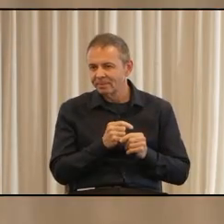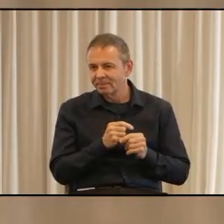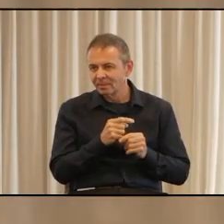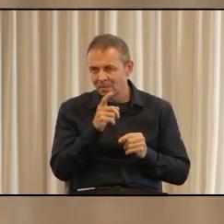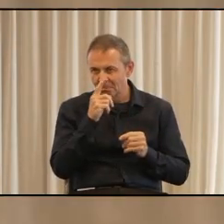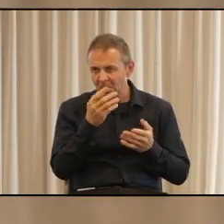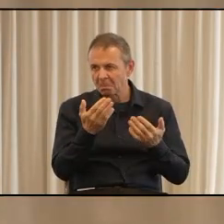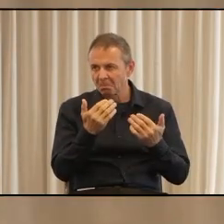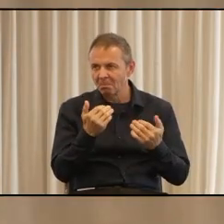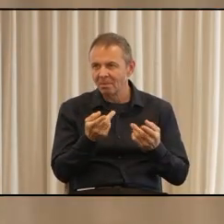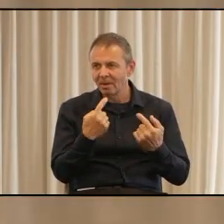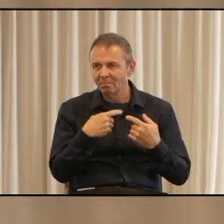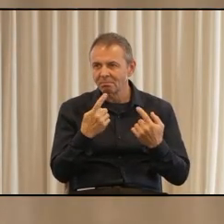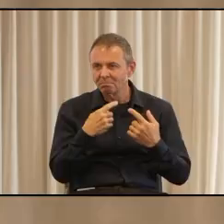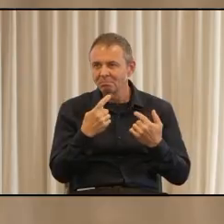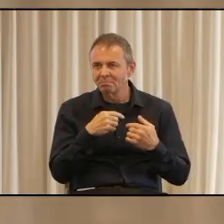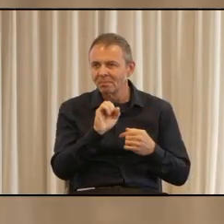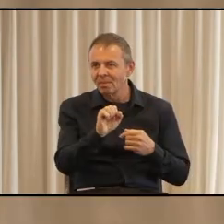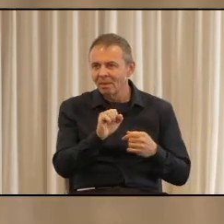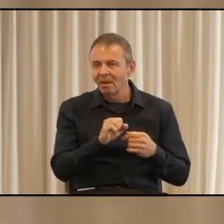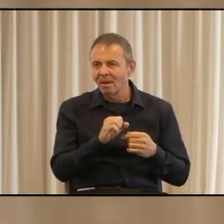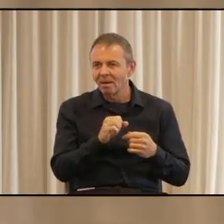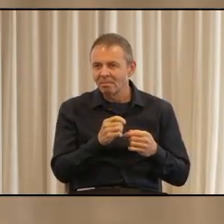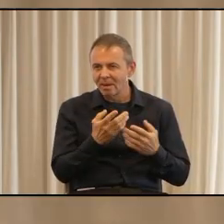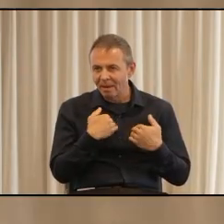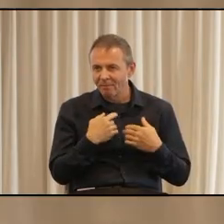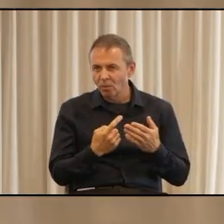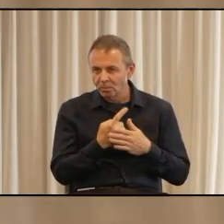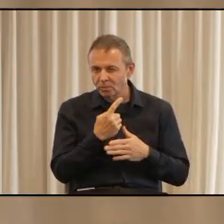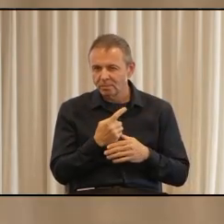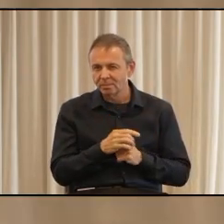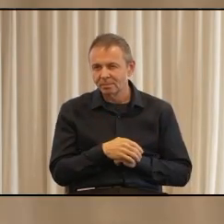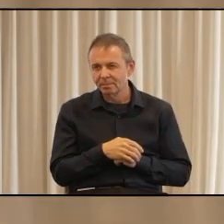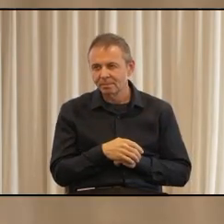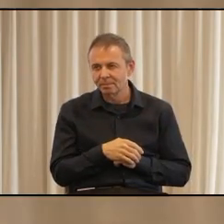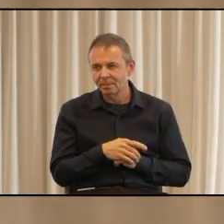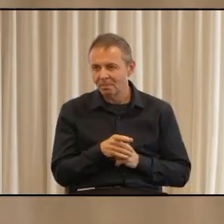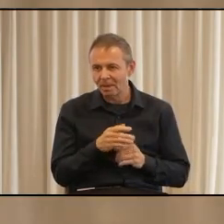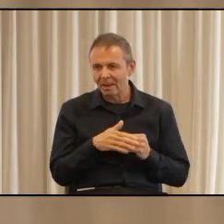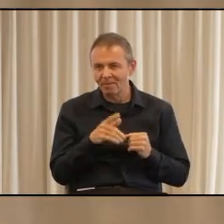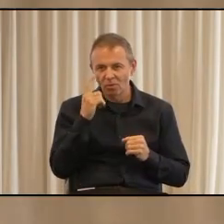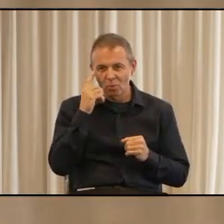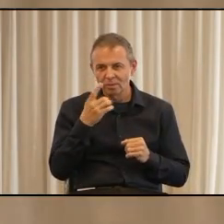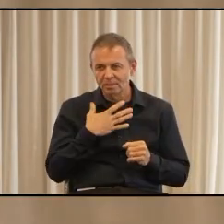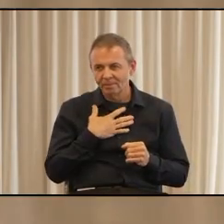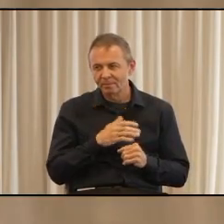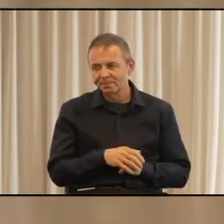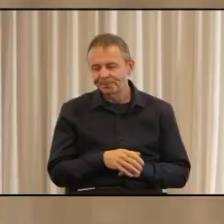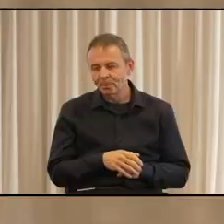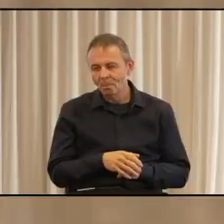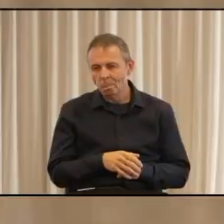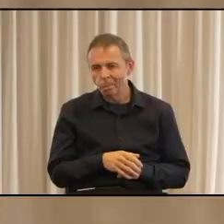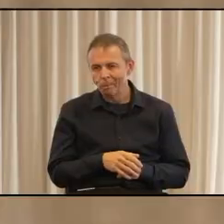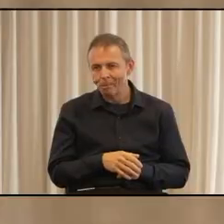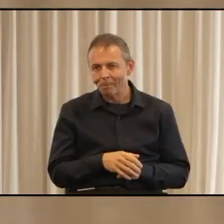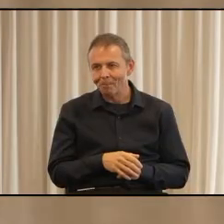you information. They'll share opportunities with you that you wouldn't be aware of. So,